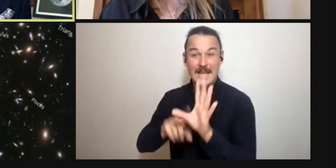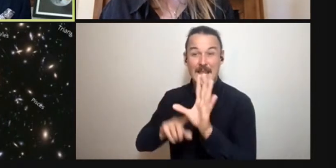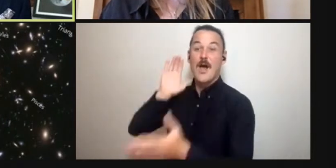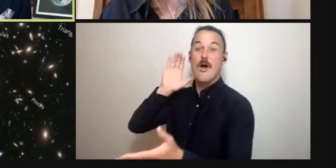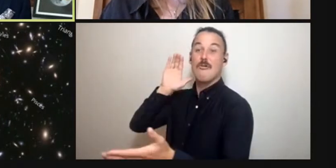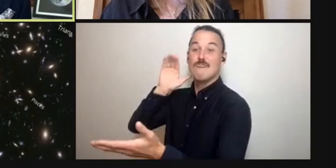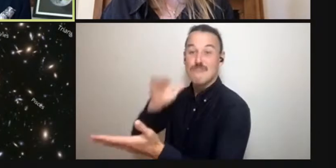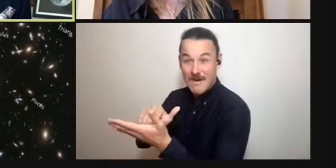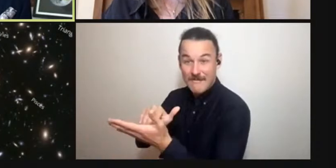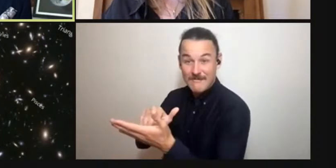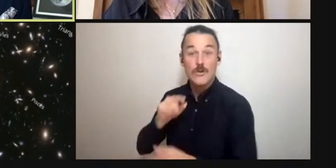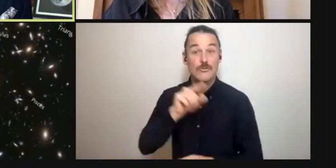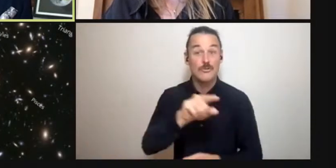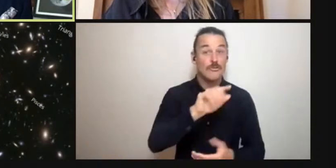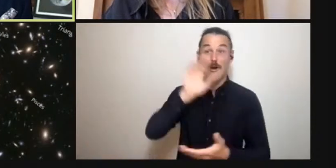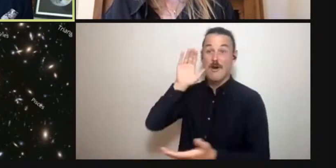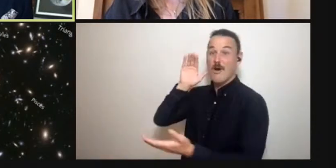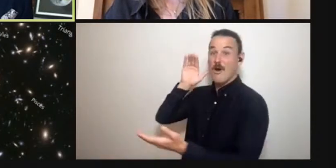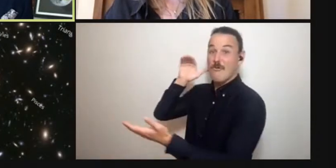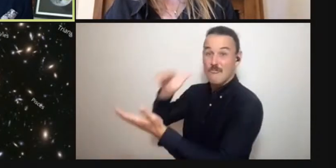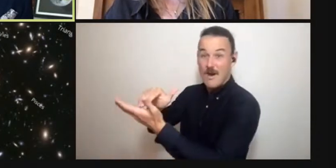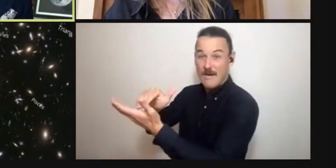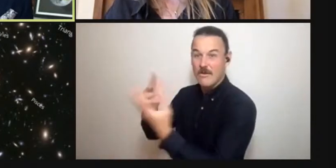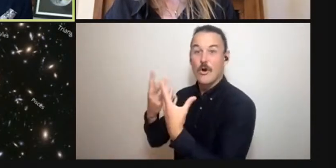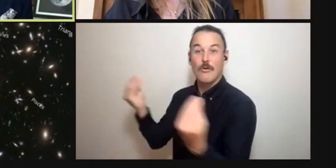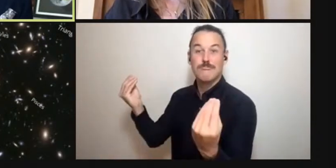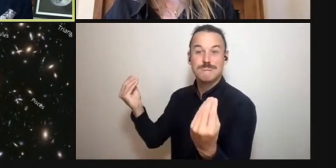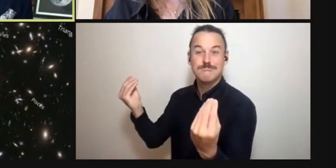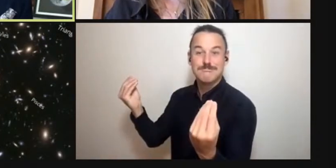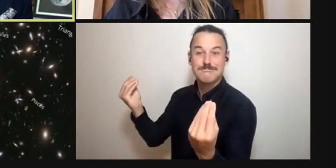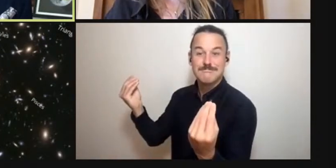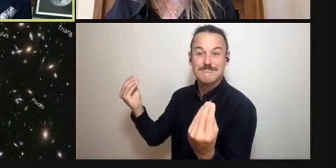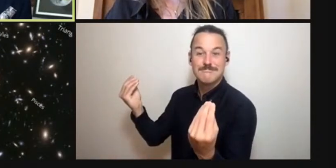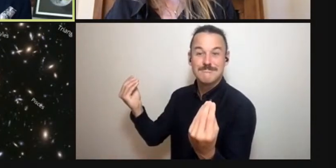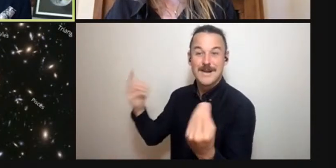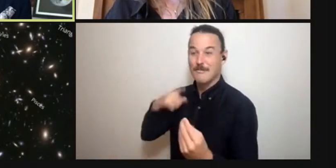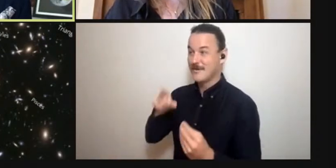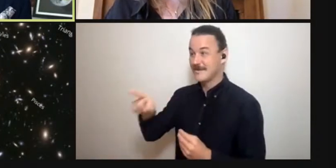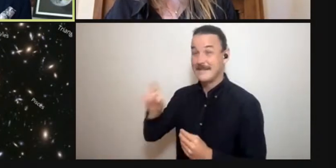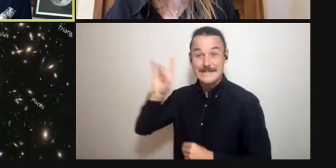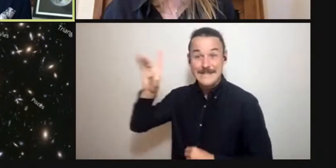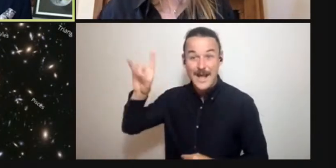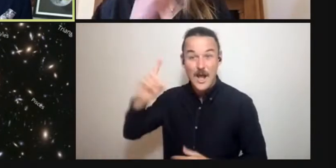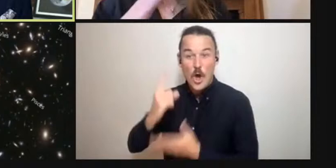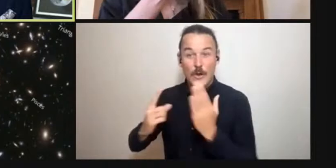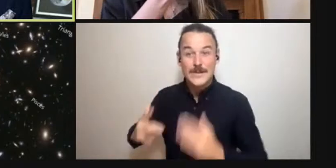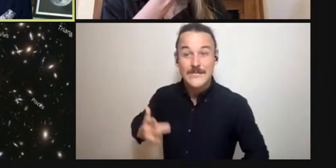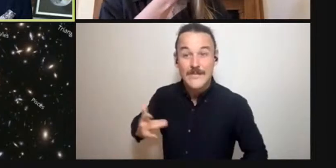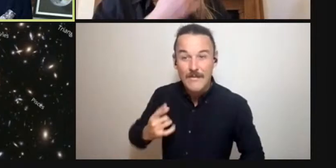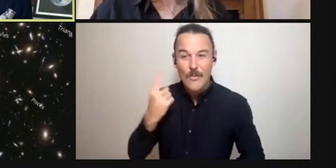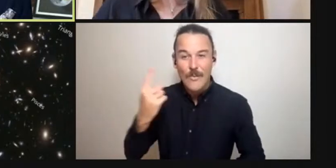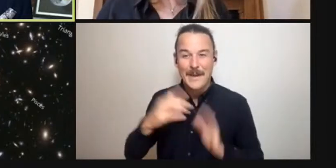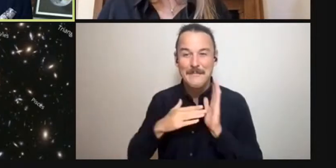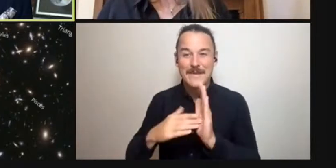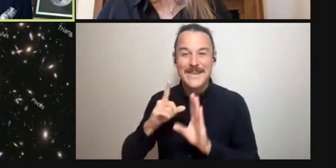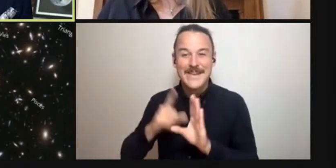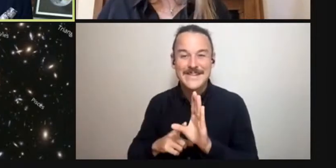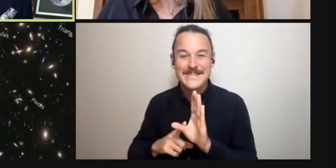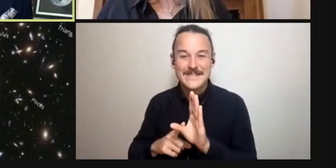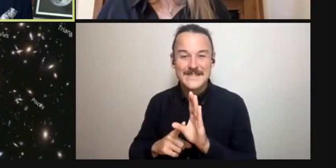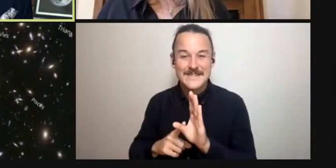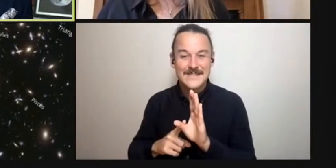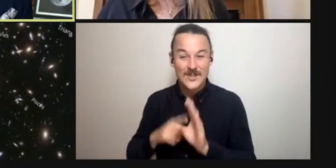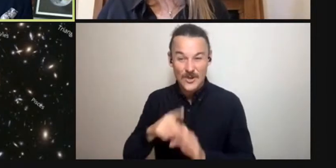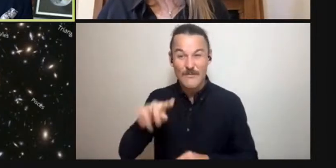most distant stars, we're seeing the echo of what they used to be. The light has traveled for billions of years to reach us. The star